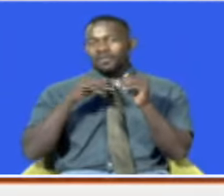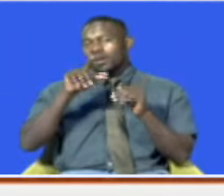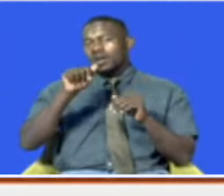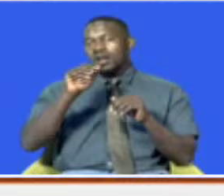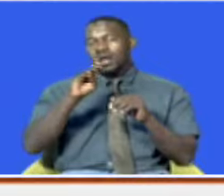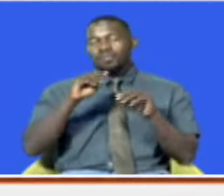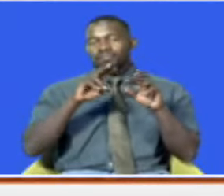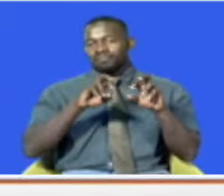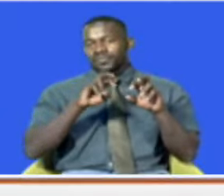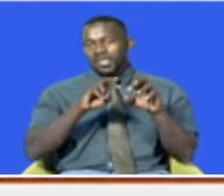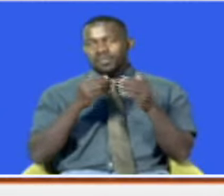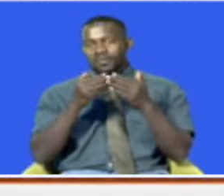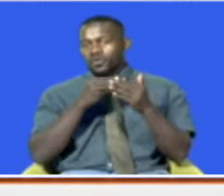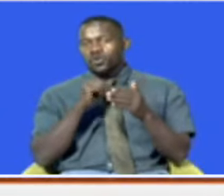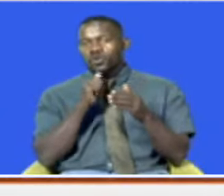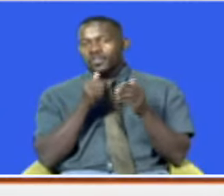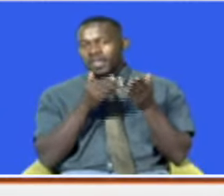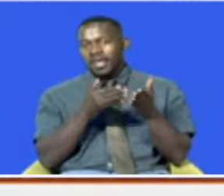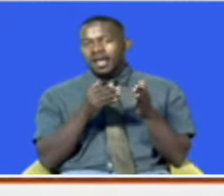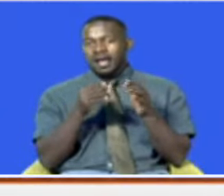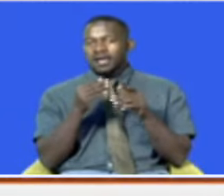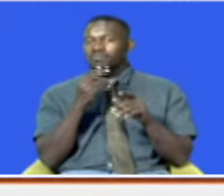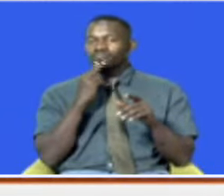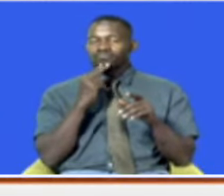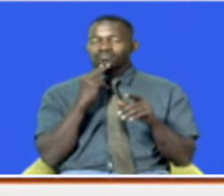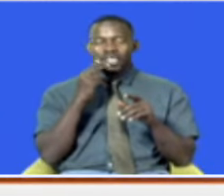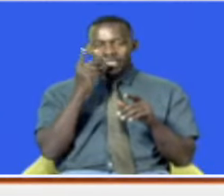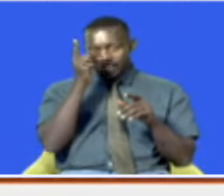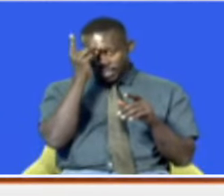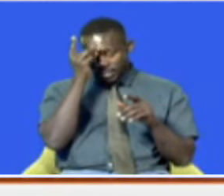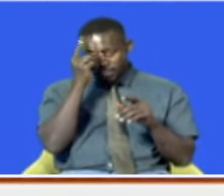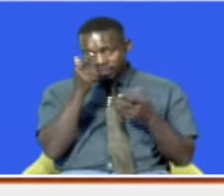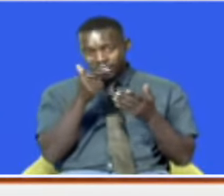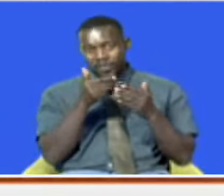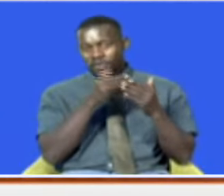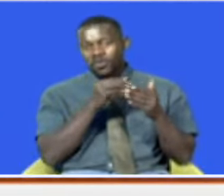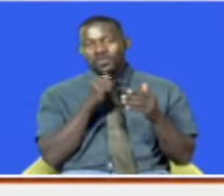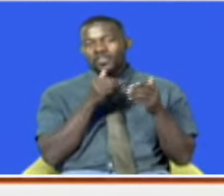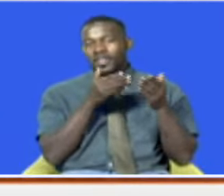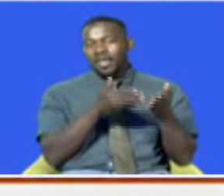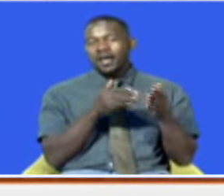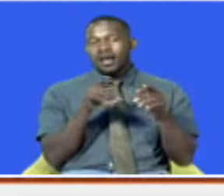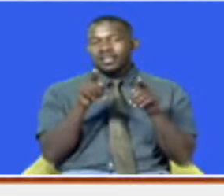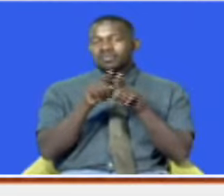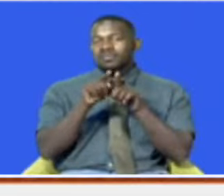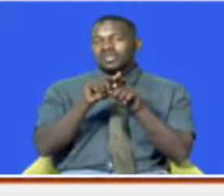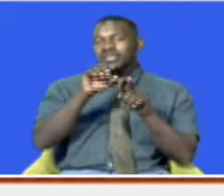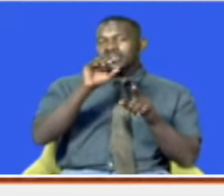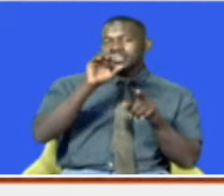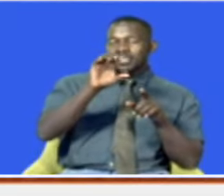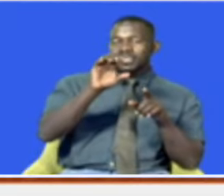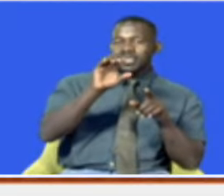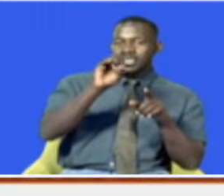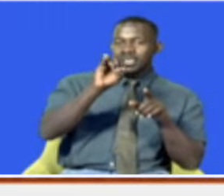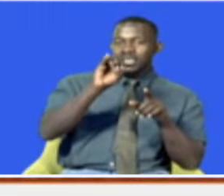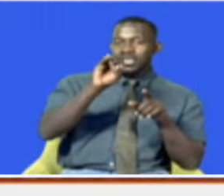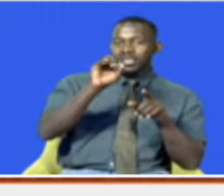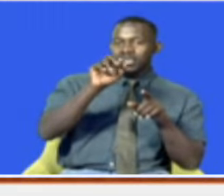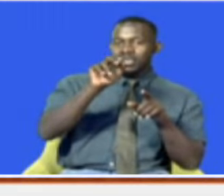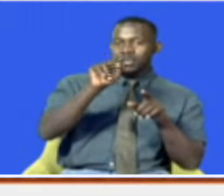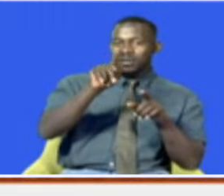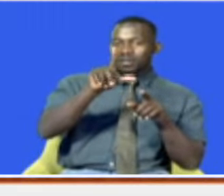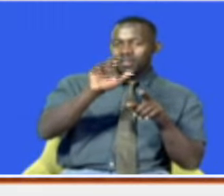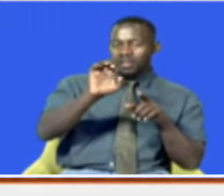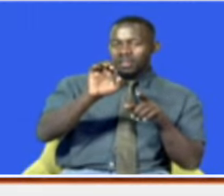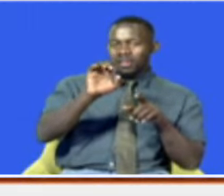were not covered previously, diabetes, hypertension, sickle cell disease, and chronic obstructive pulmonary disease,